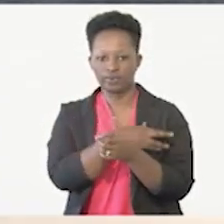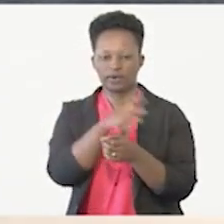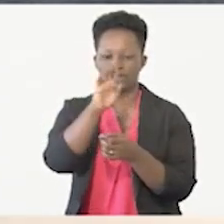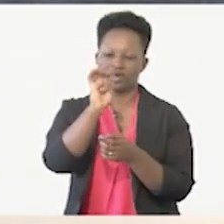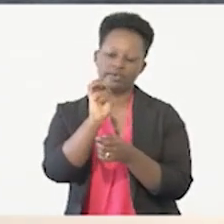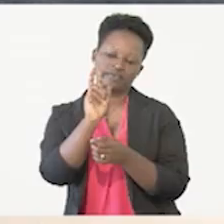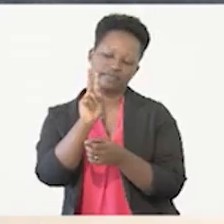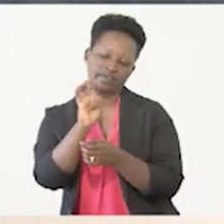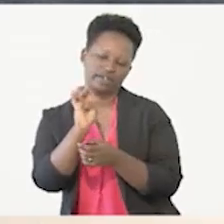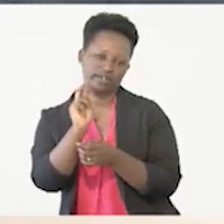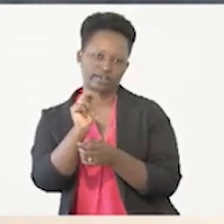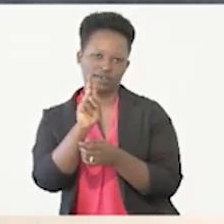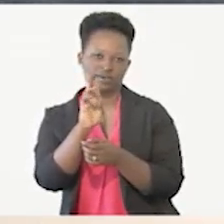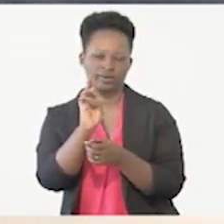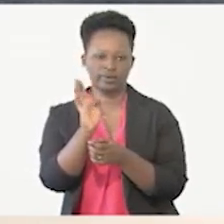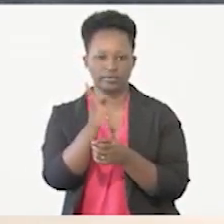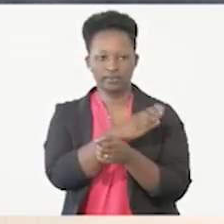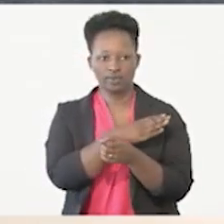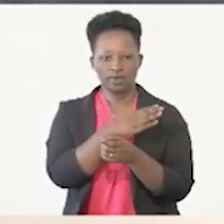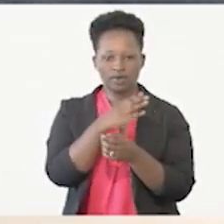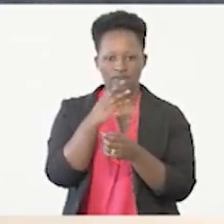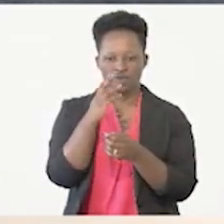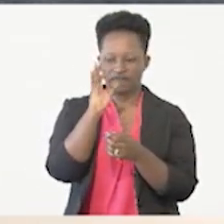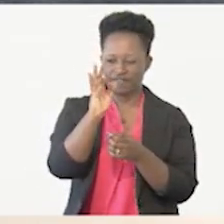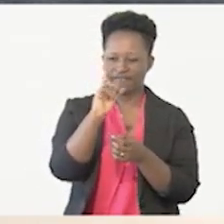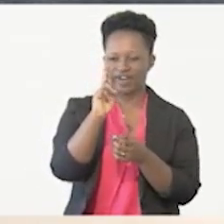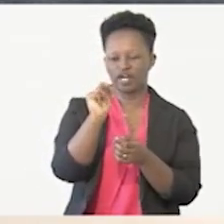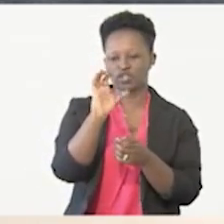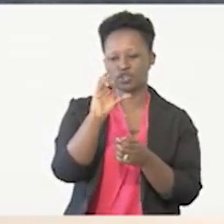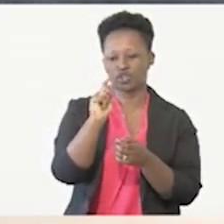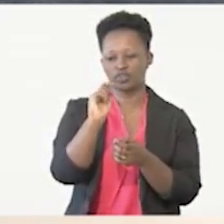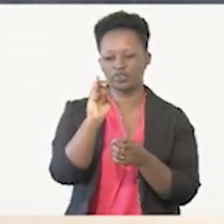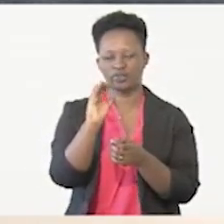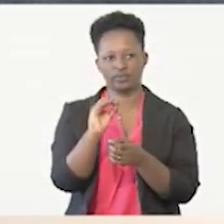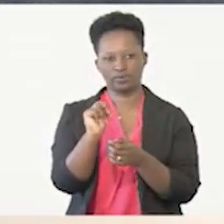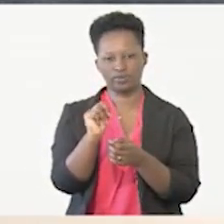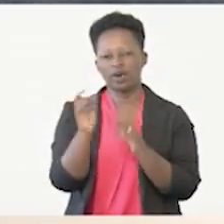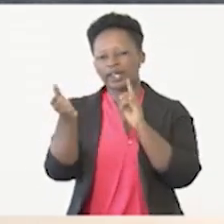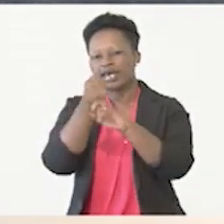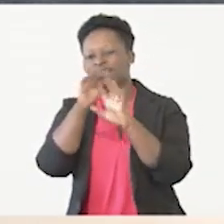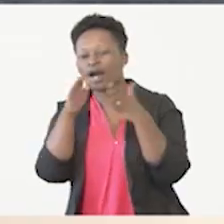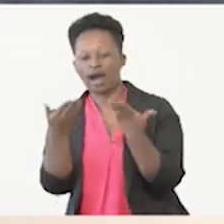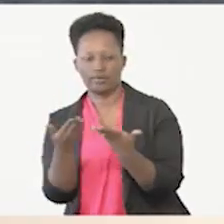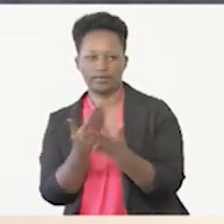the farm. So how can we get the marginal revenue now? So the marginal revenue function,